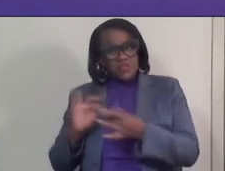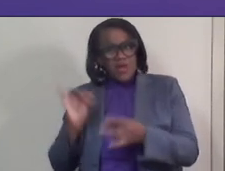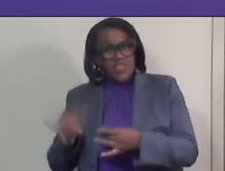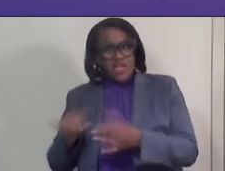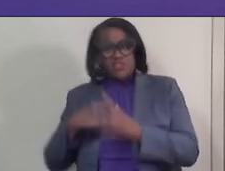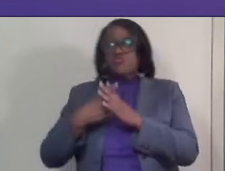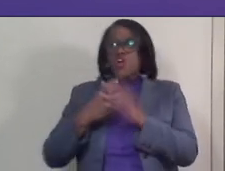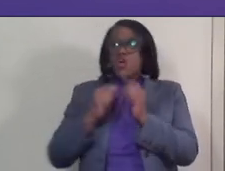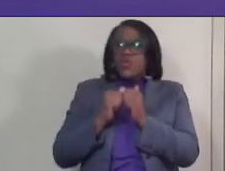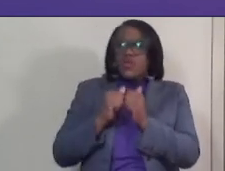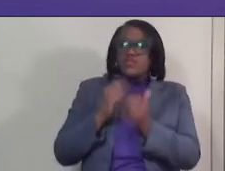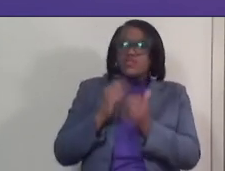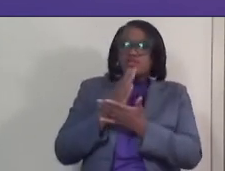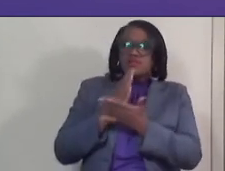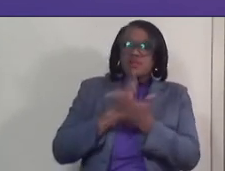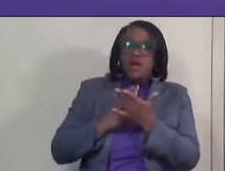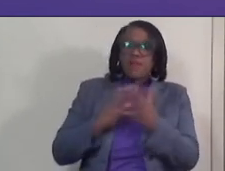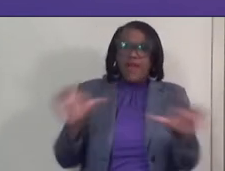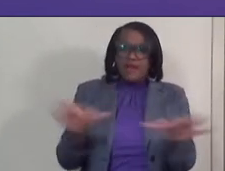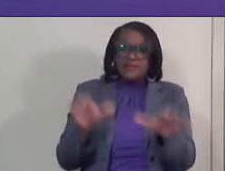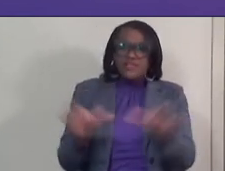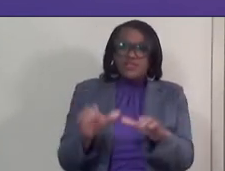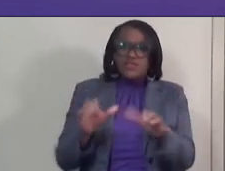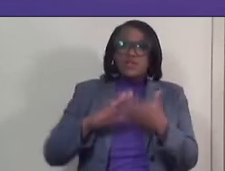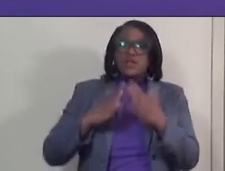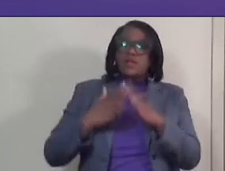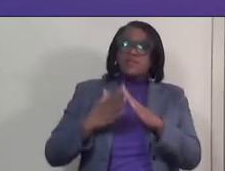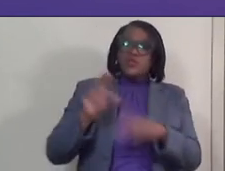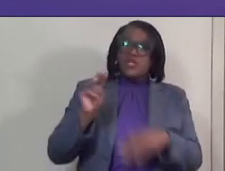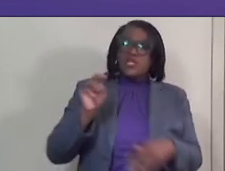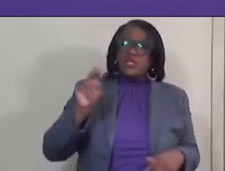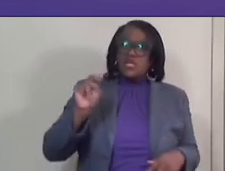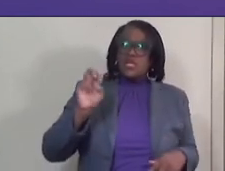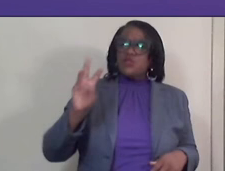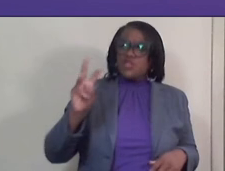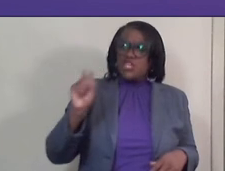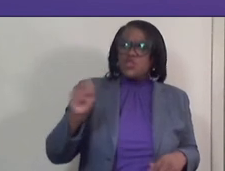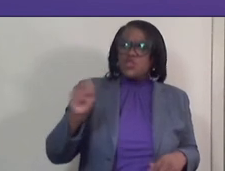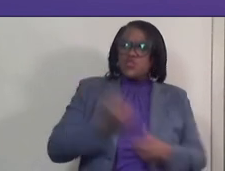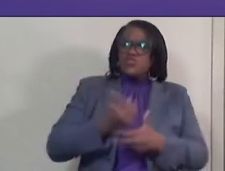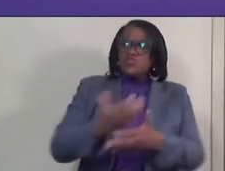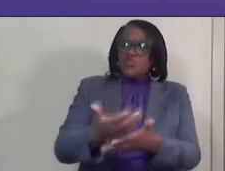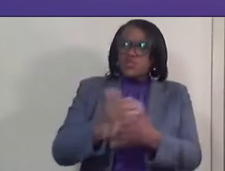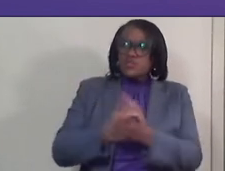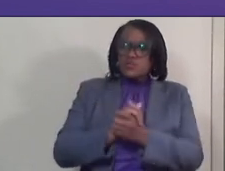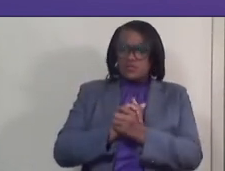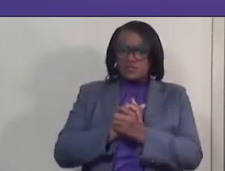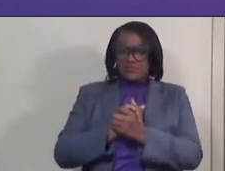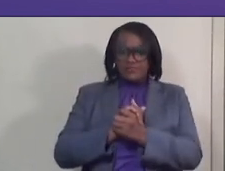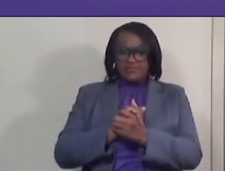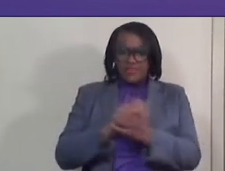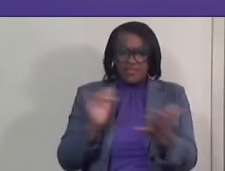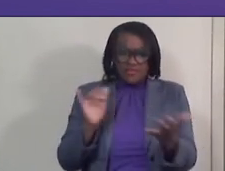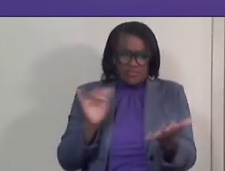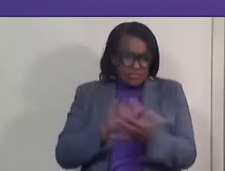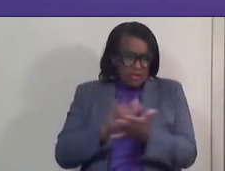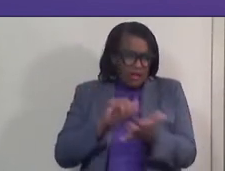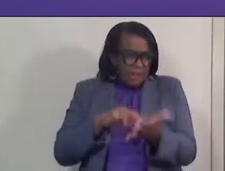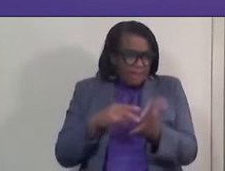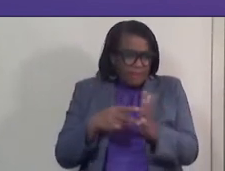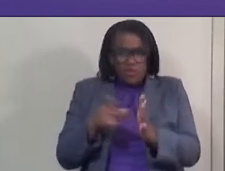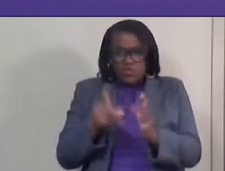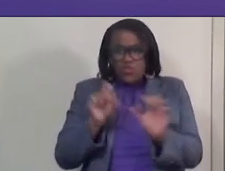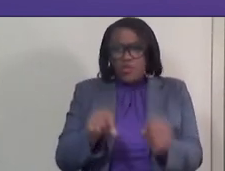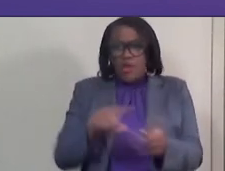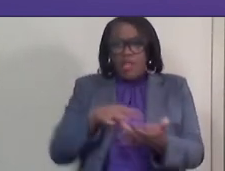activities like the one about community news sources that we just led allows you to learn what's